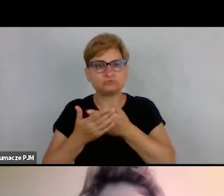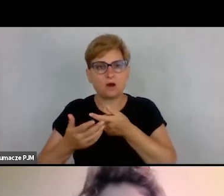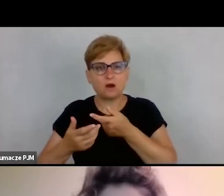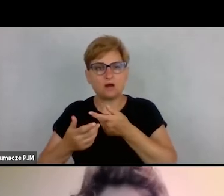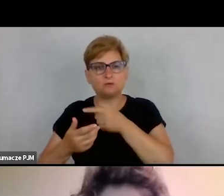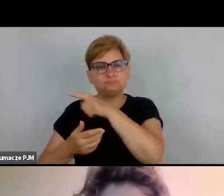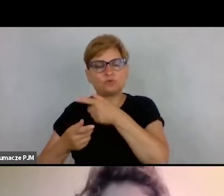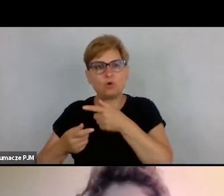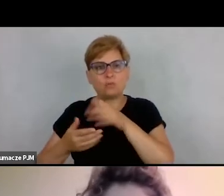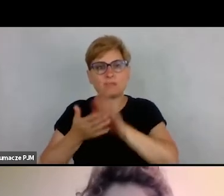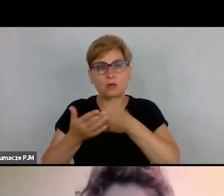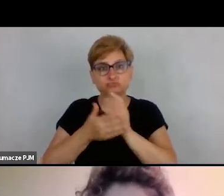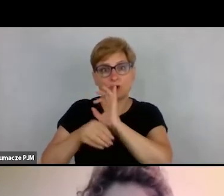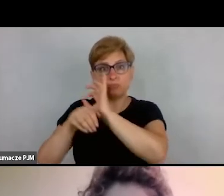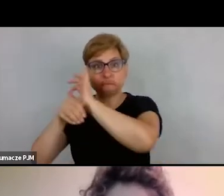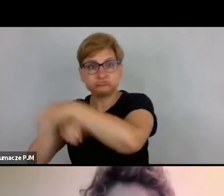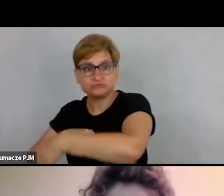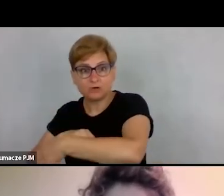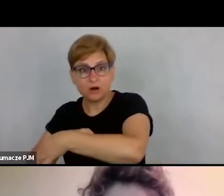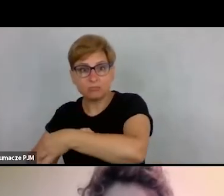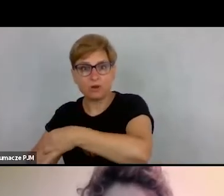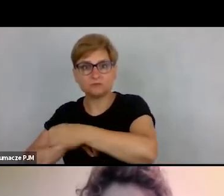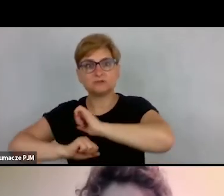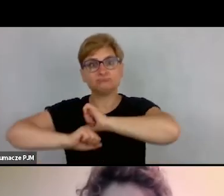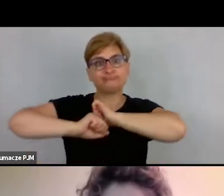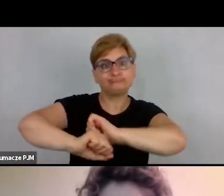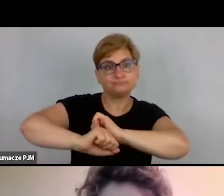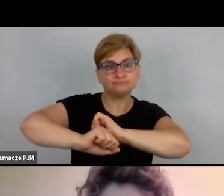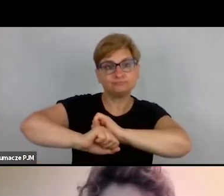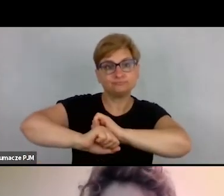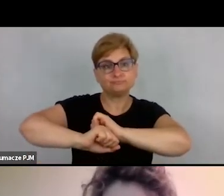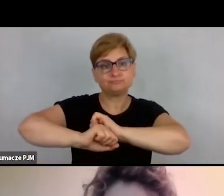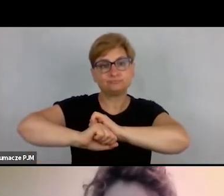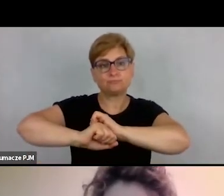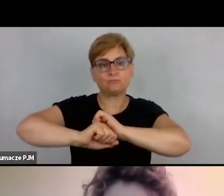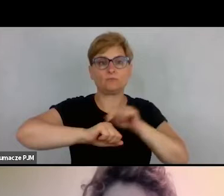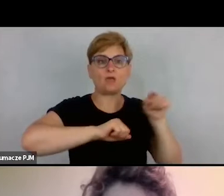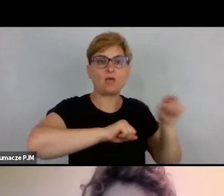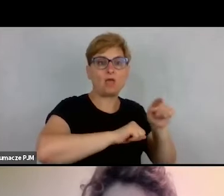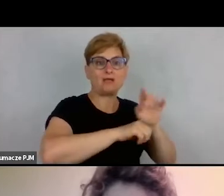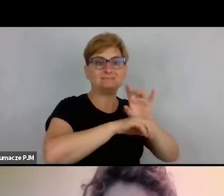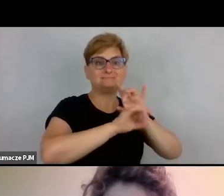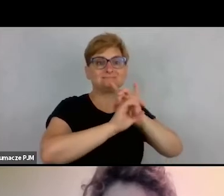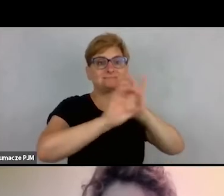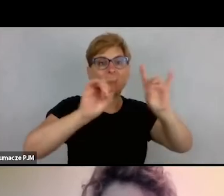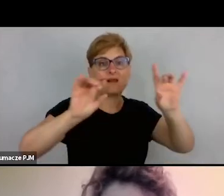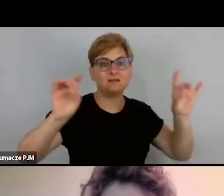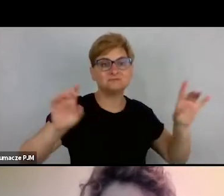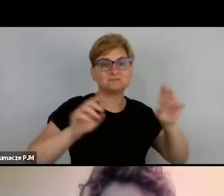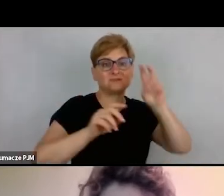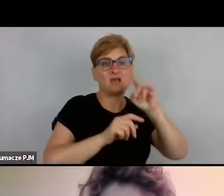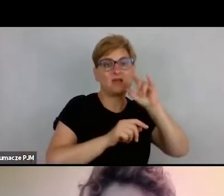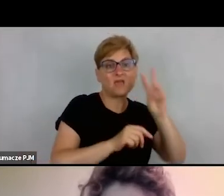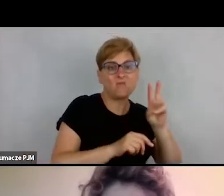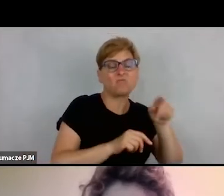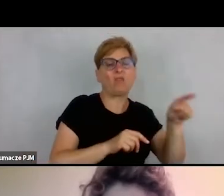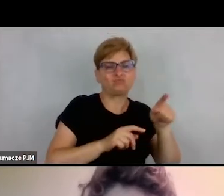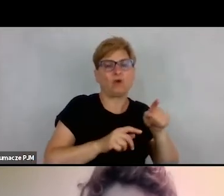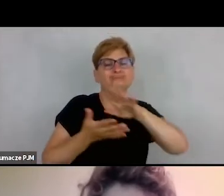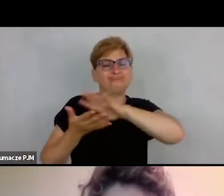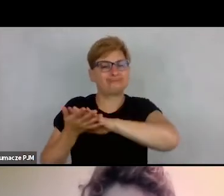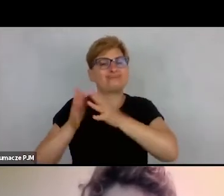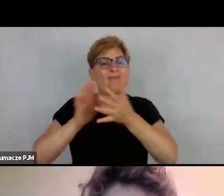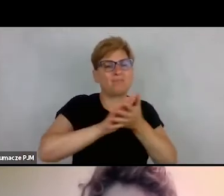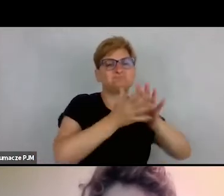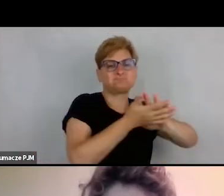HIV. And so there was a very clear association between gender inequality, gender-based violence, and women's